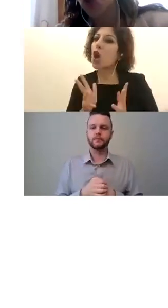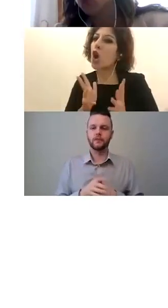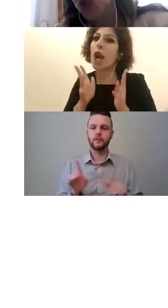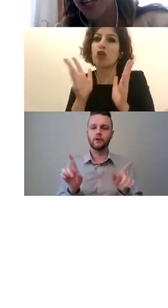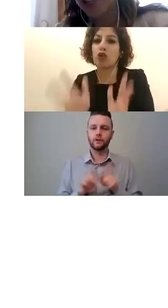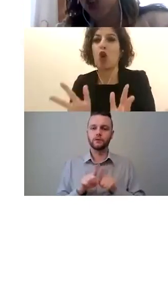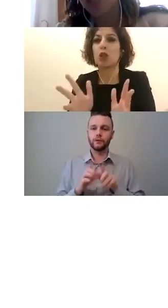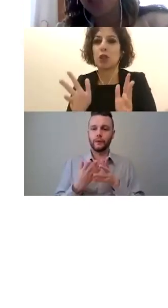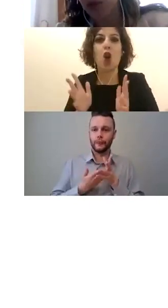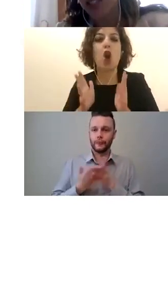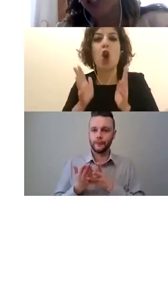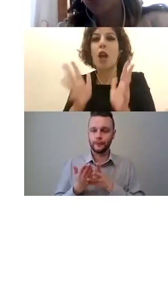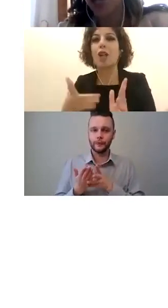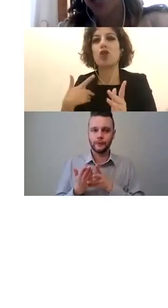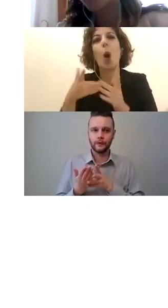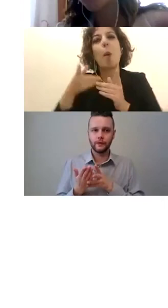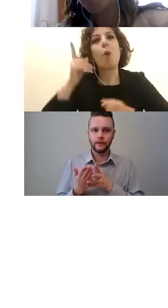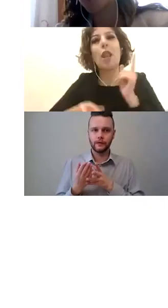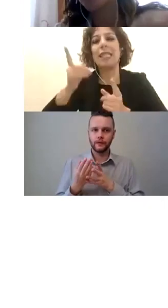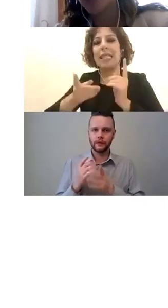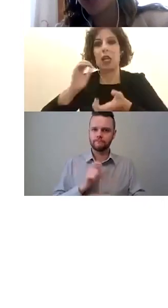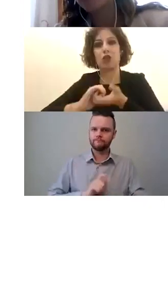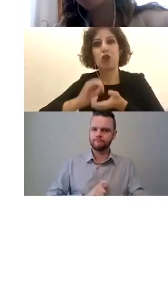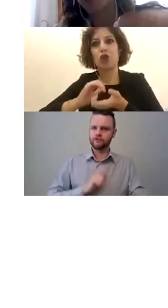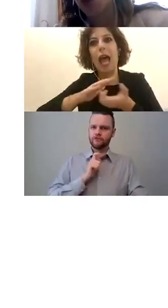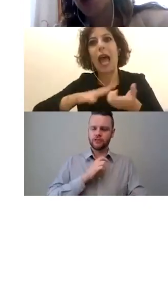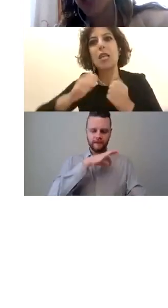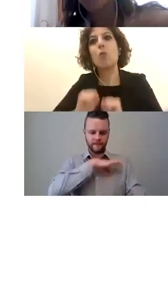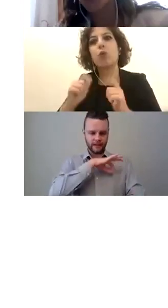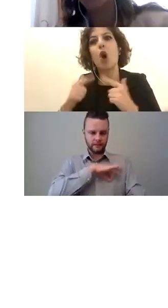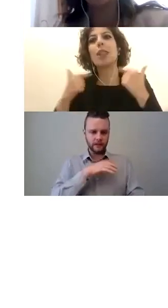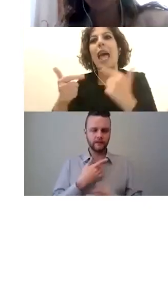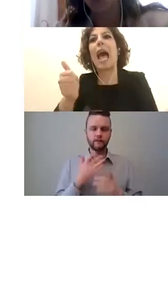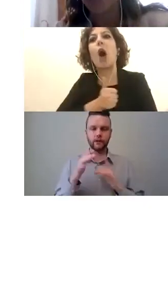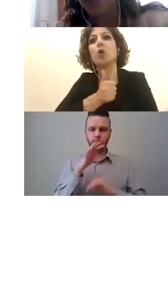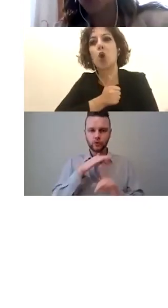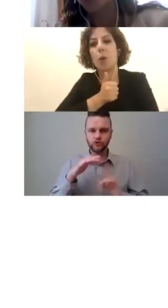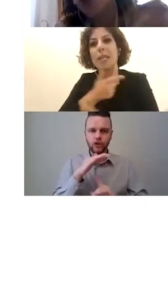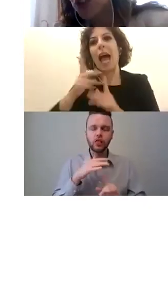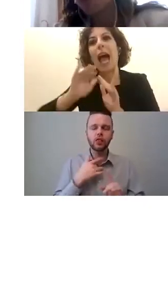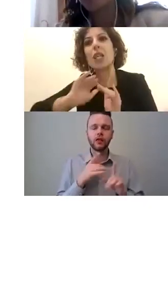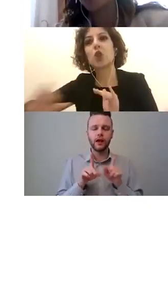through a courageous investment in terms of social and